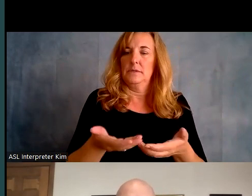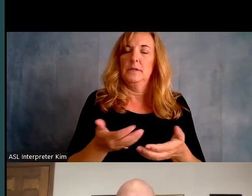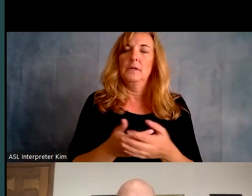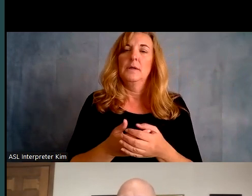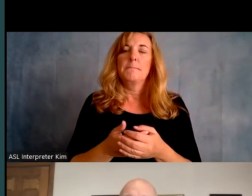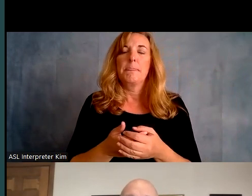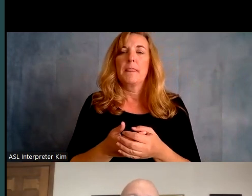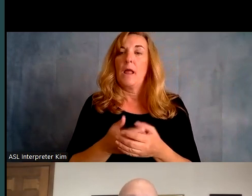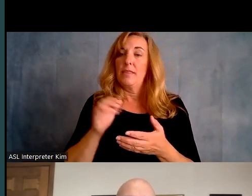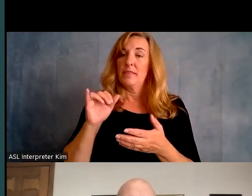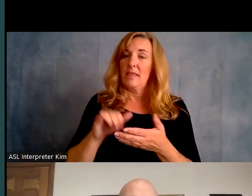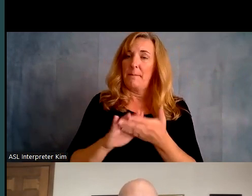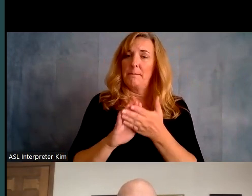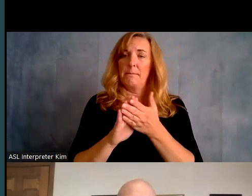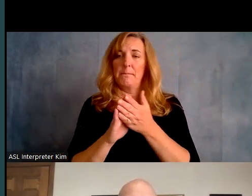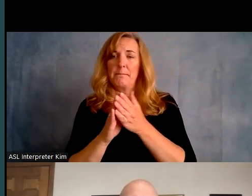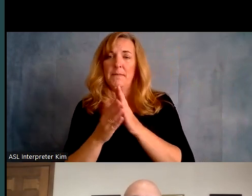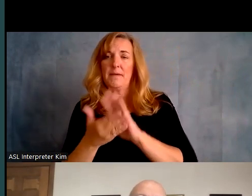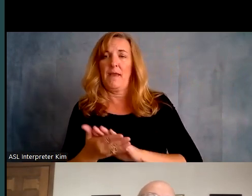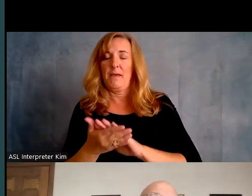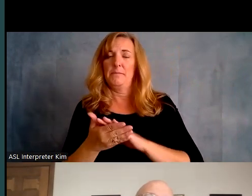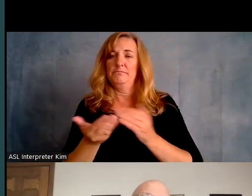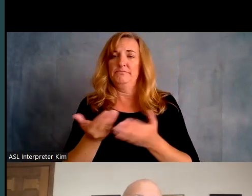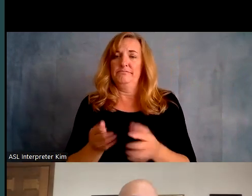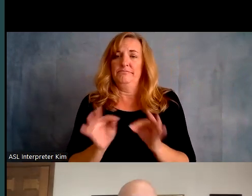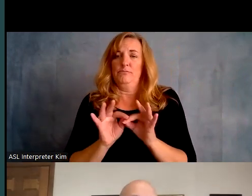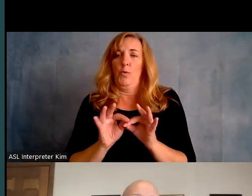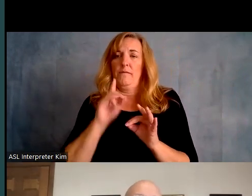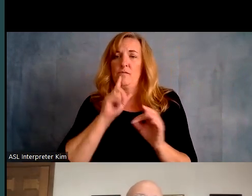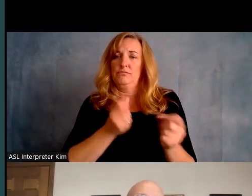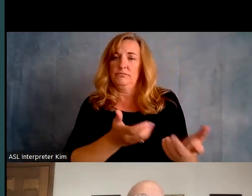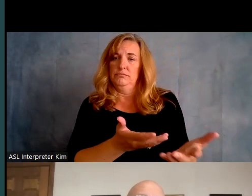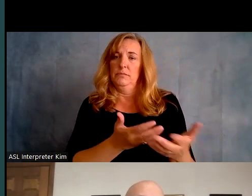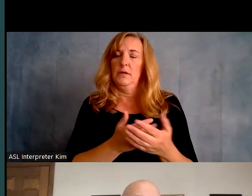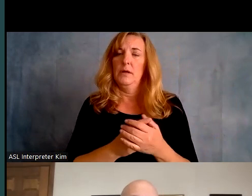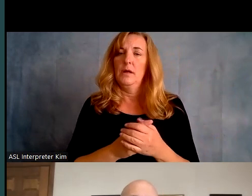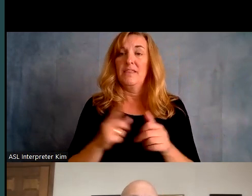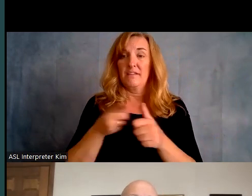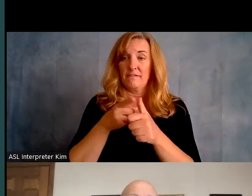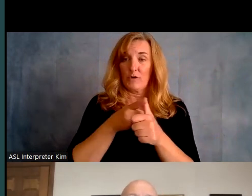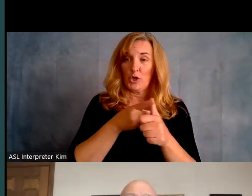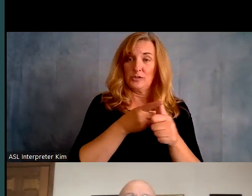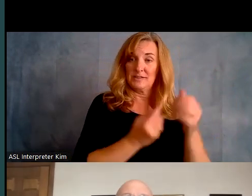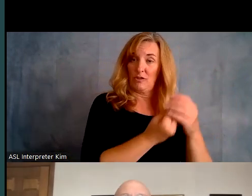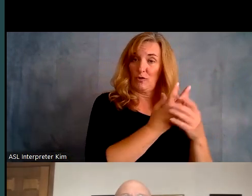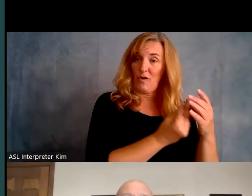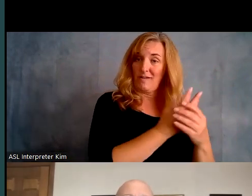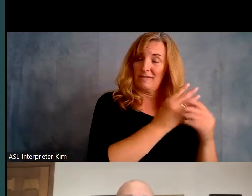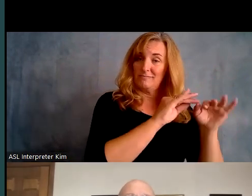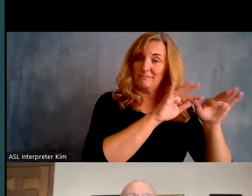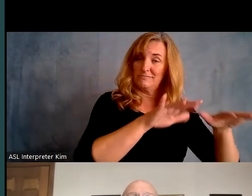instrumental instead of sacramental. In the first one, in the Garden of Eden, hospitality